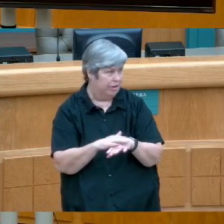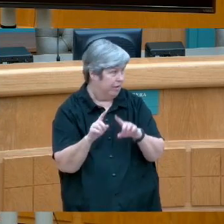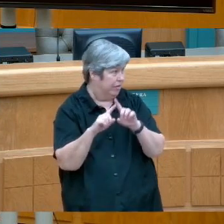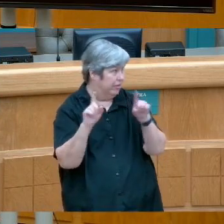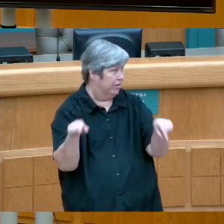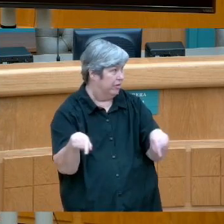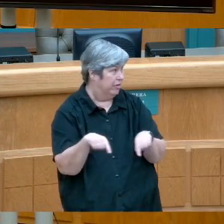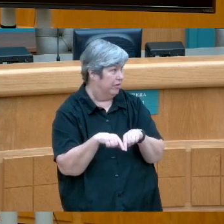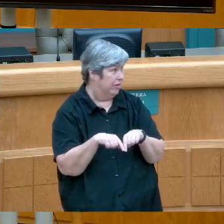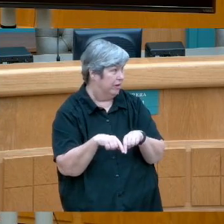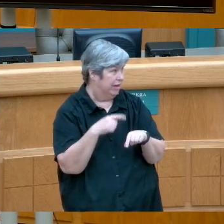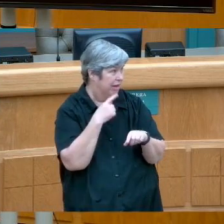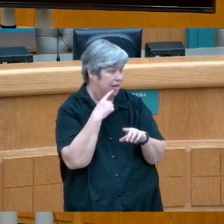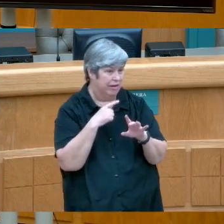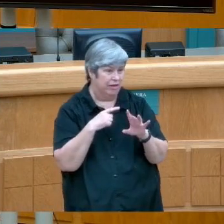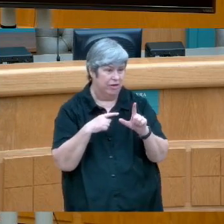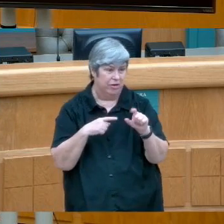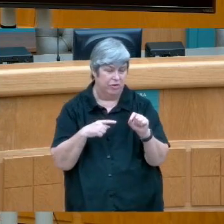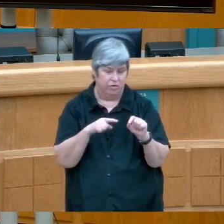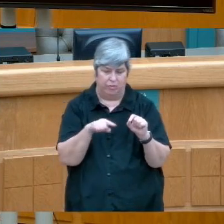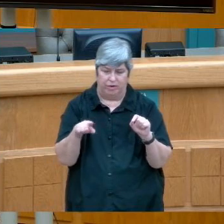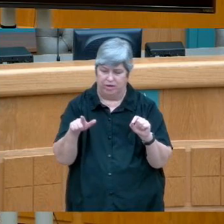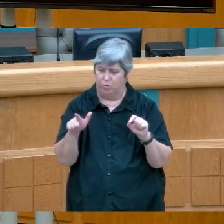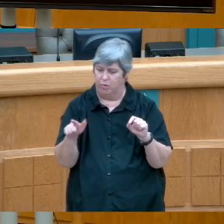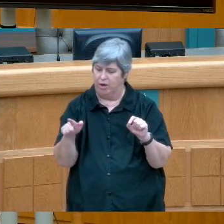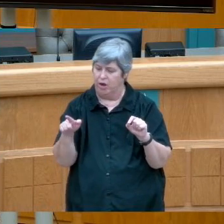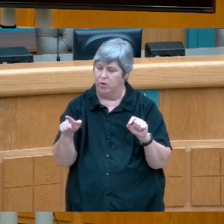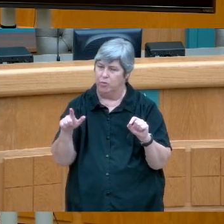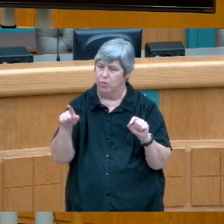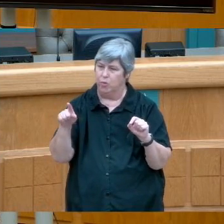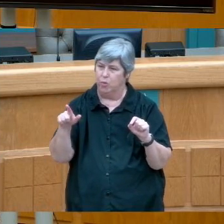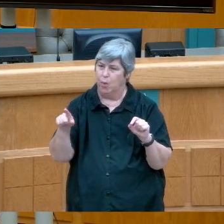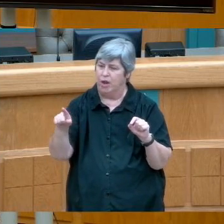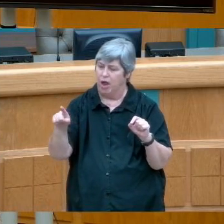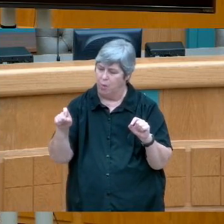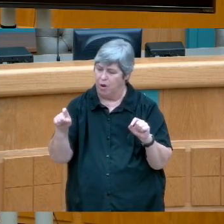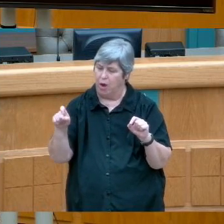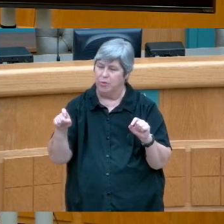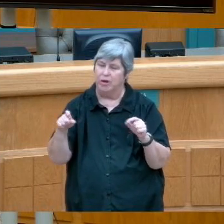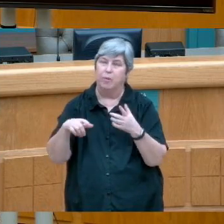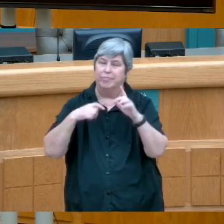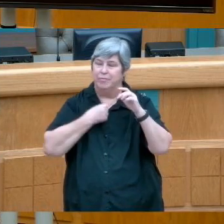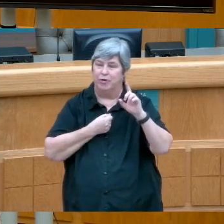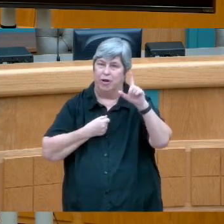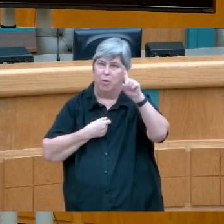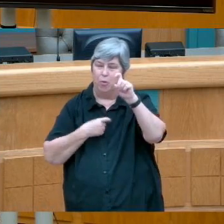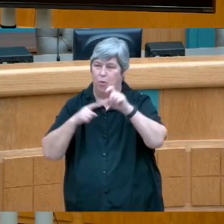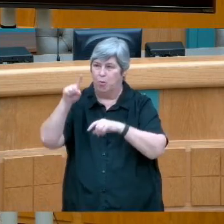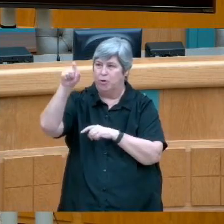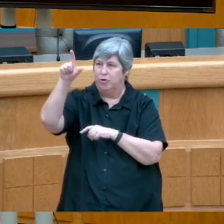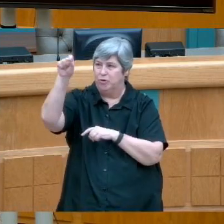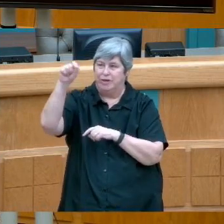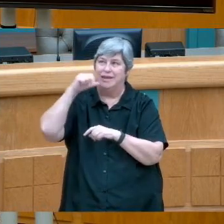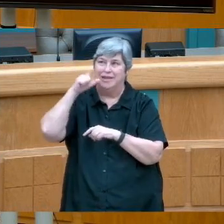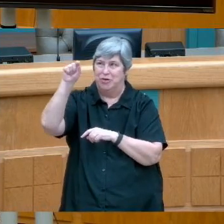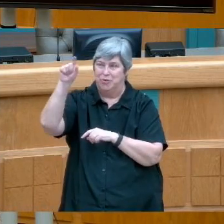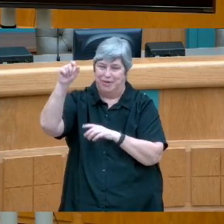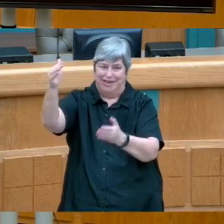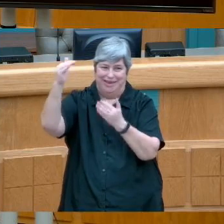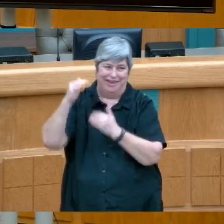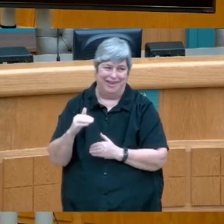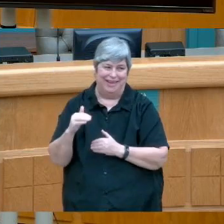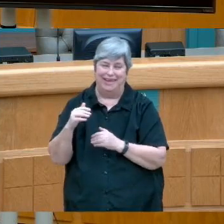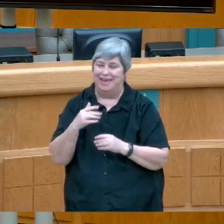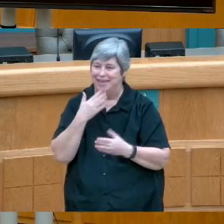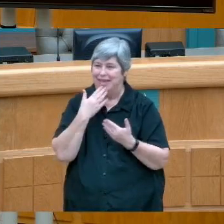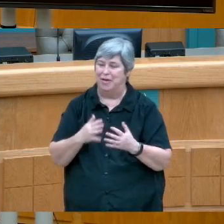it's 80-20, the 100 got cut off. Oh yeah, this is 120 at the top. That's not 20.